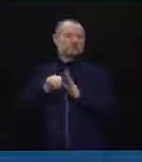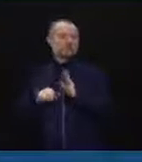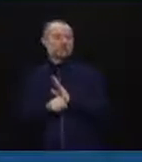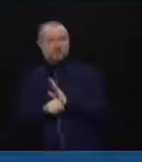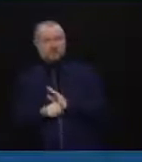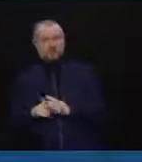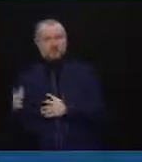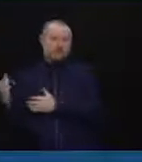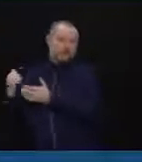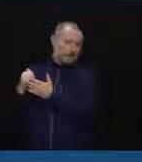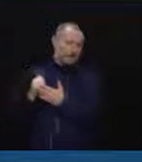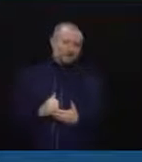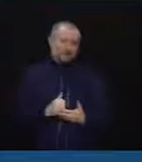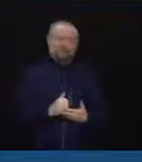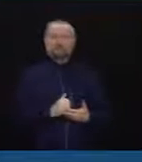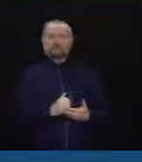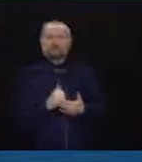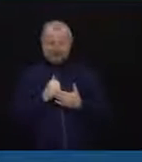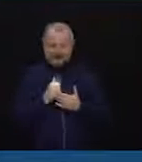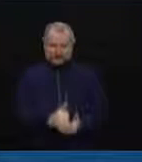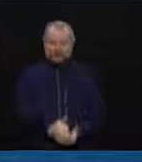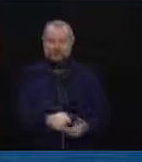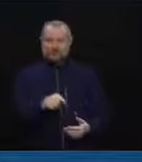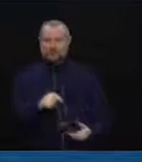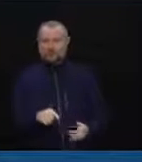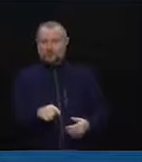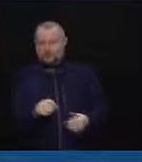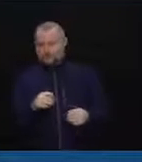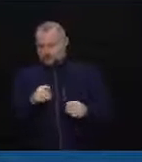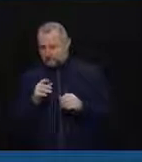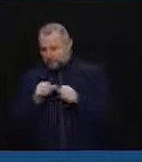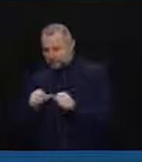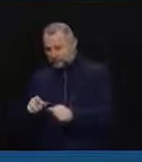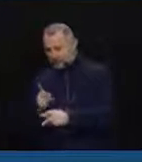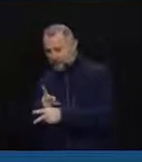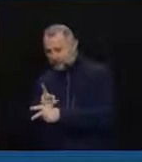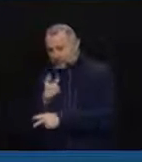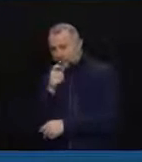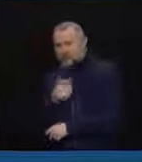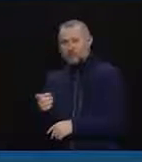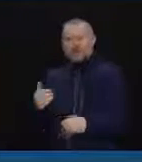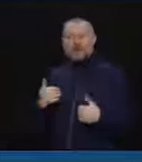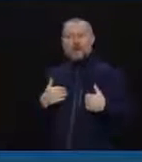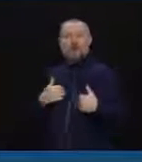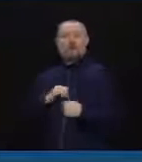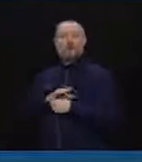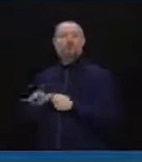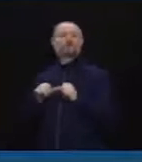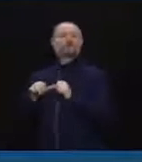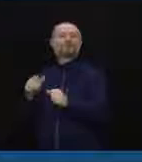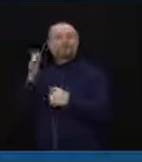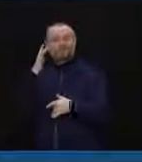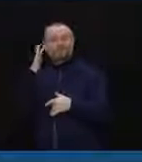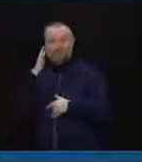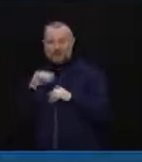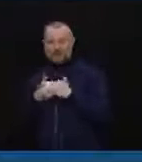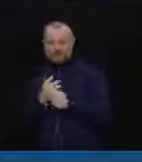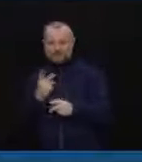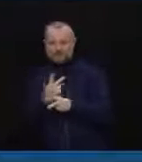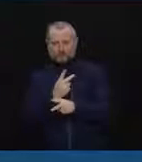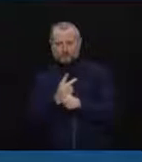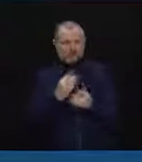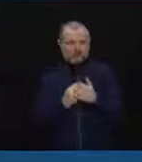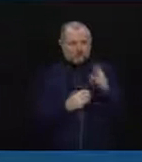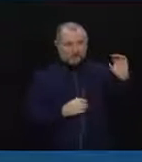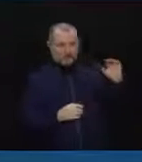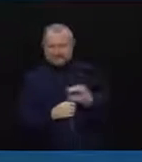long COVID, and we will be looking into how we can leverage this approach. We also have learned from other